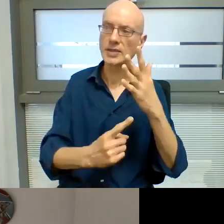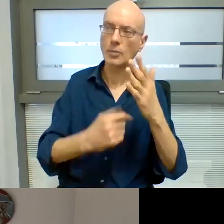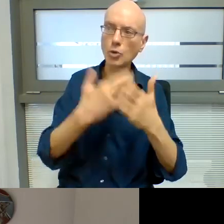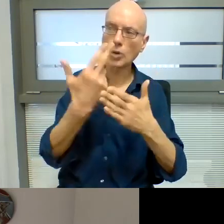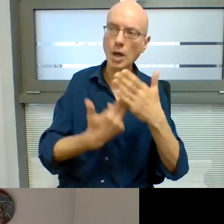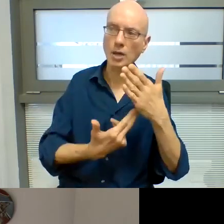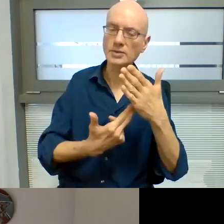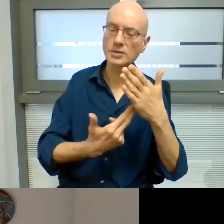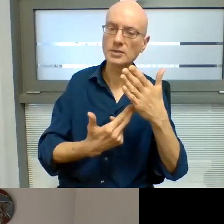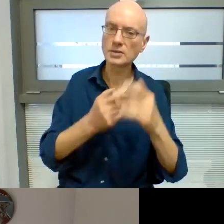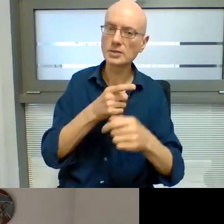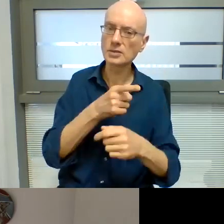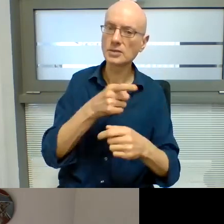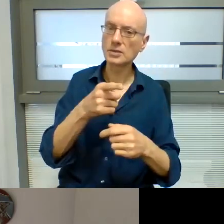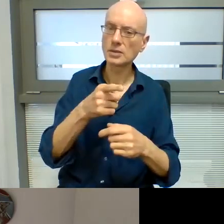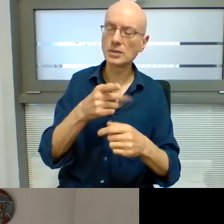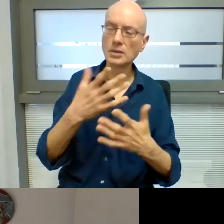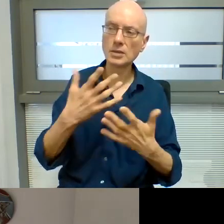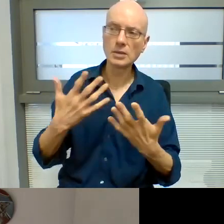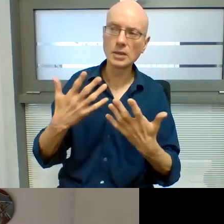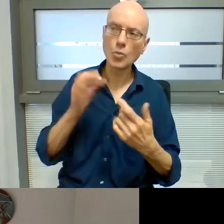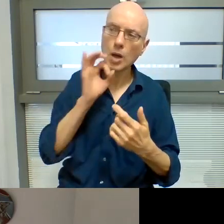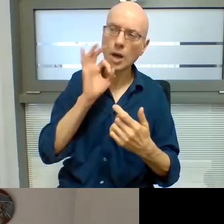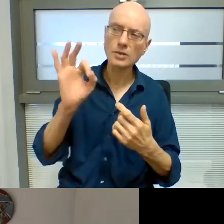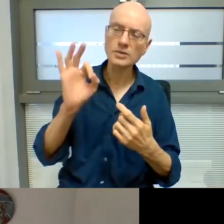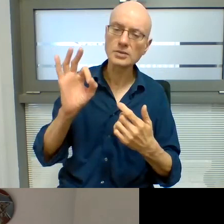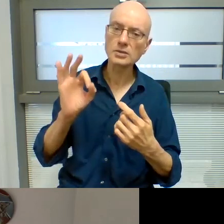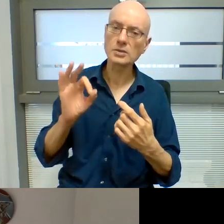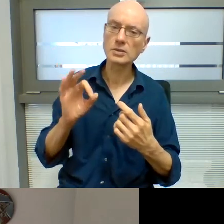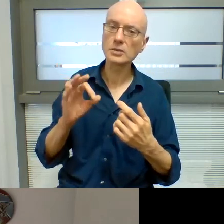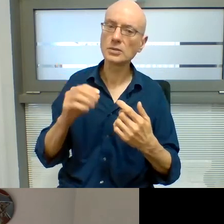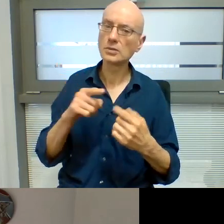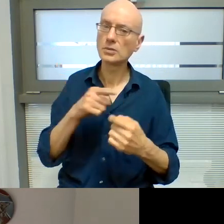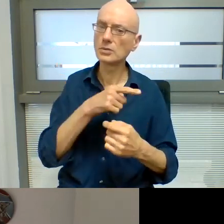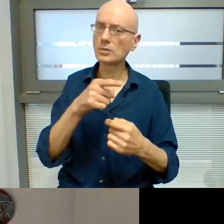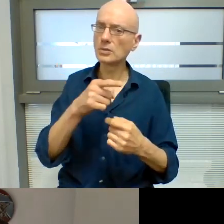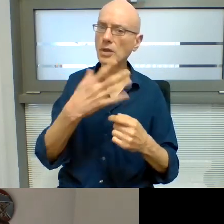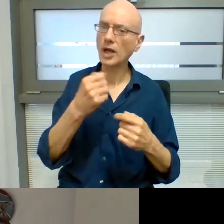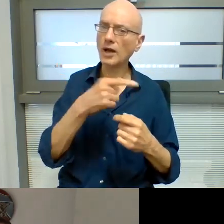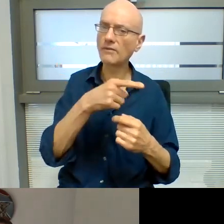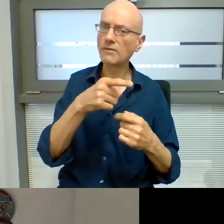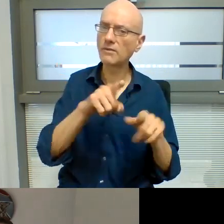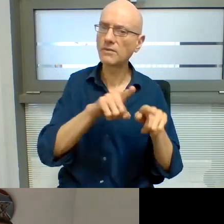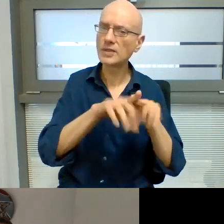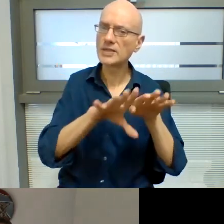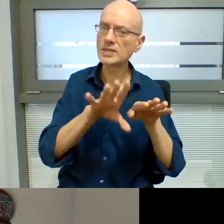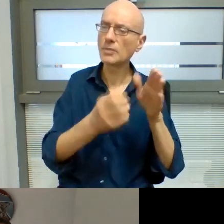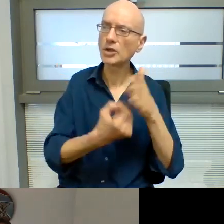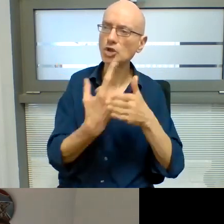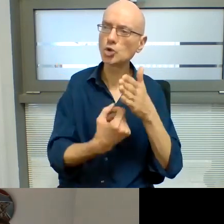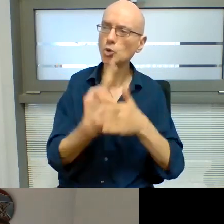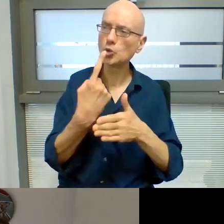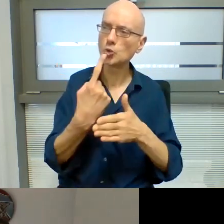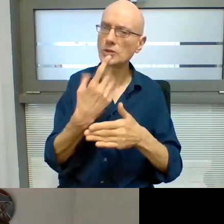interested to kind of, is there a commonality of issue that people come with you